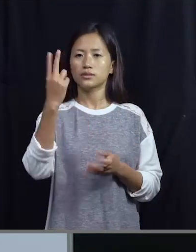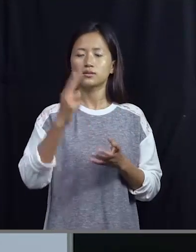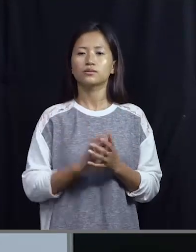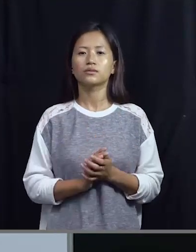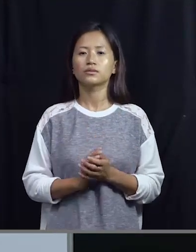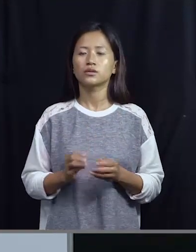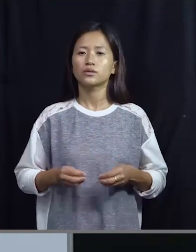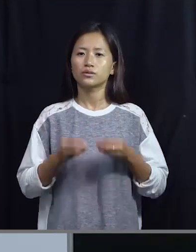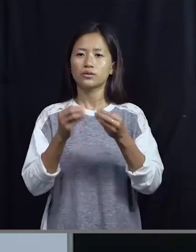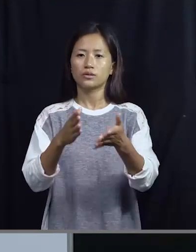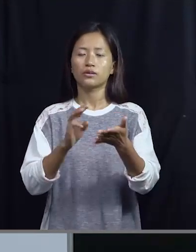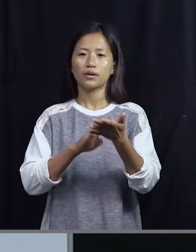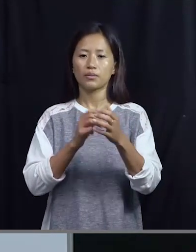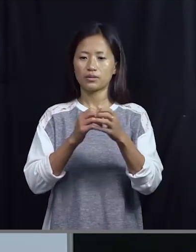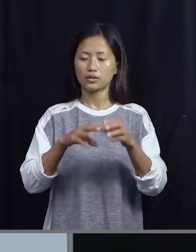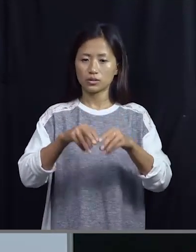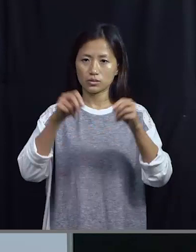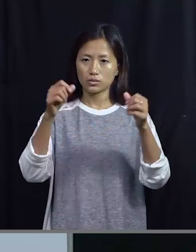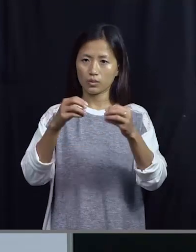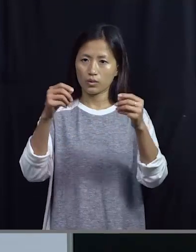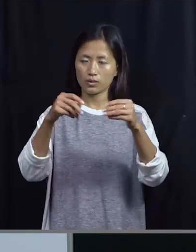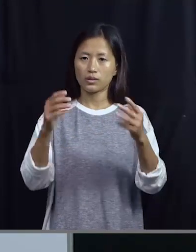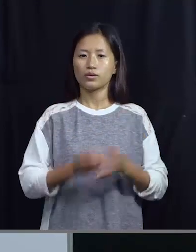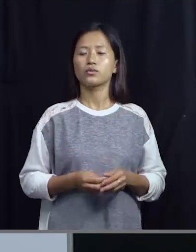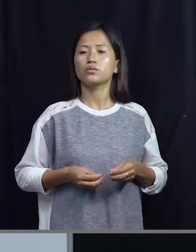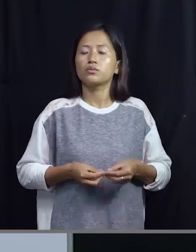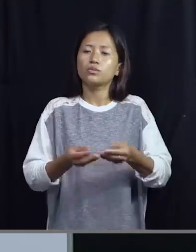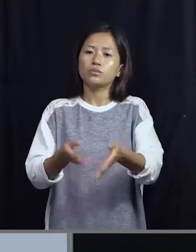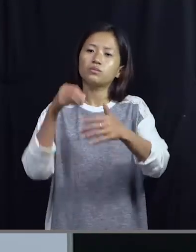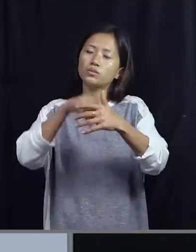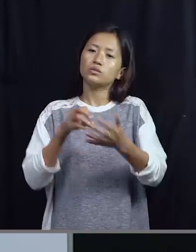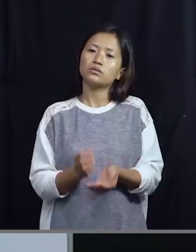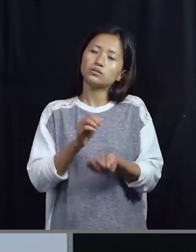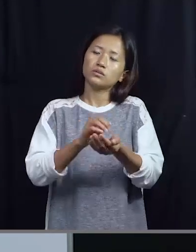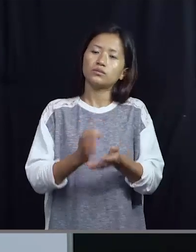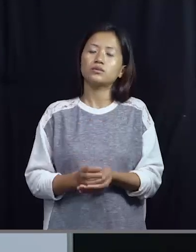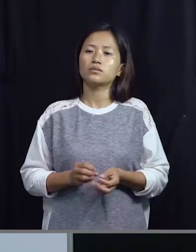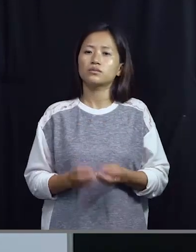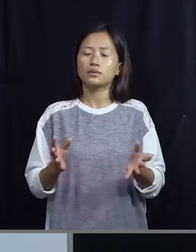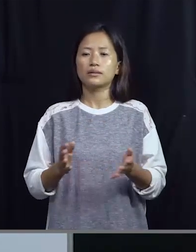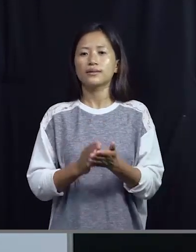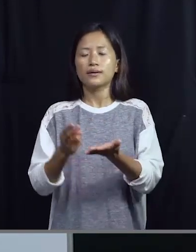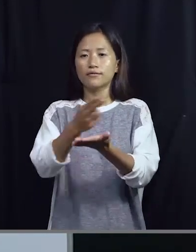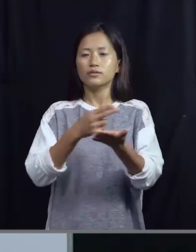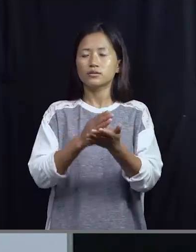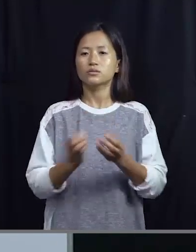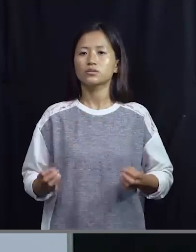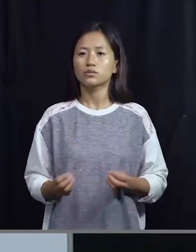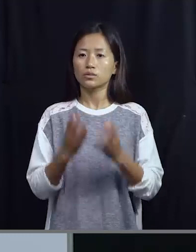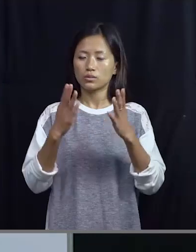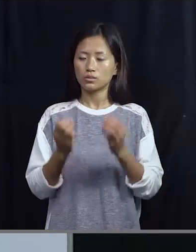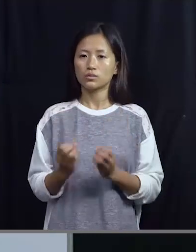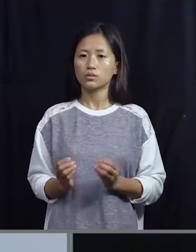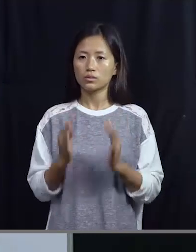is it is giving you manure to put in the fields and then to let the crops grow in abundance, right?